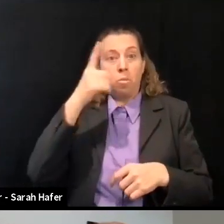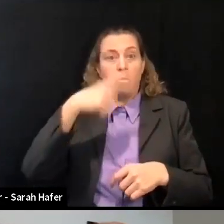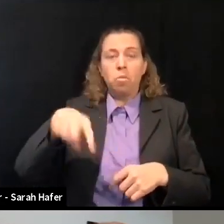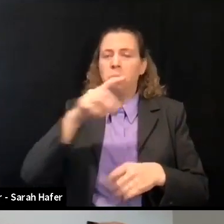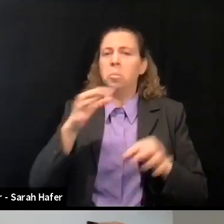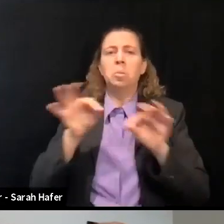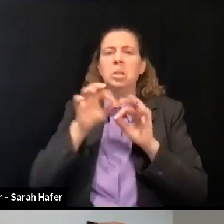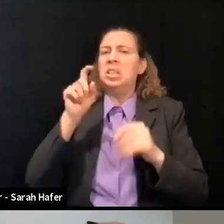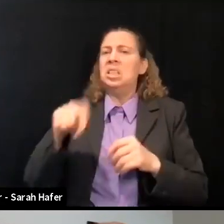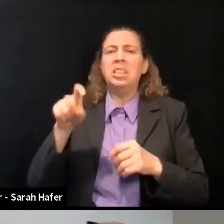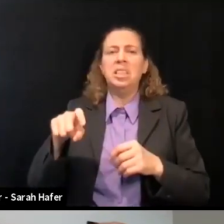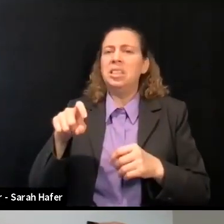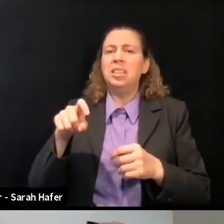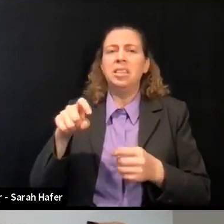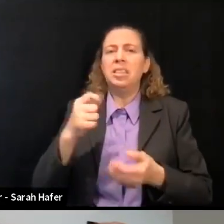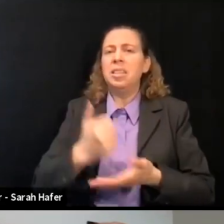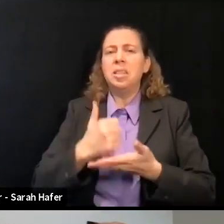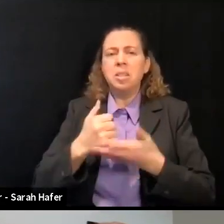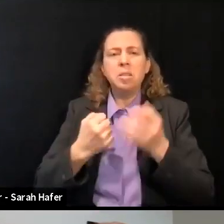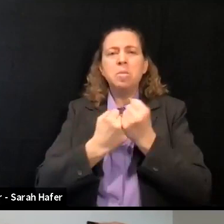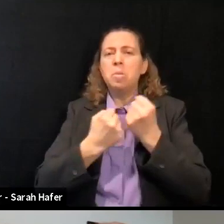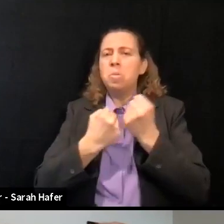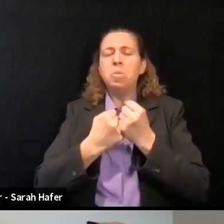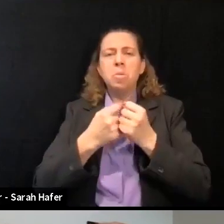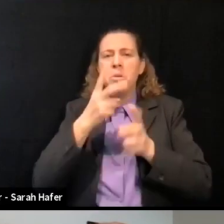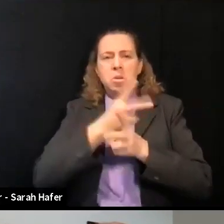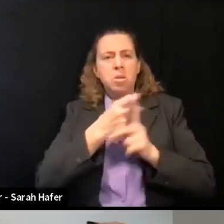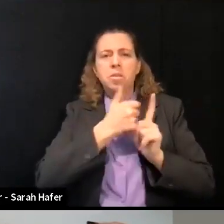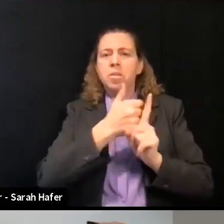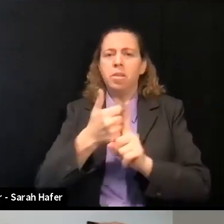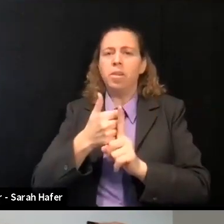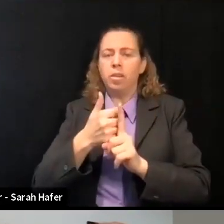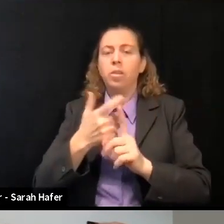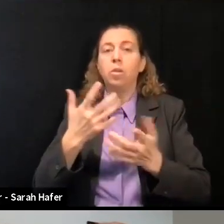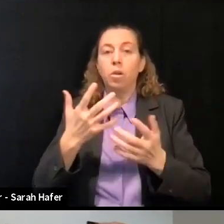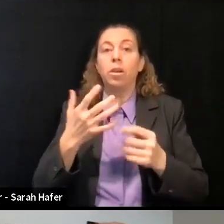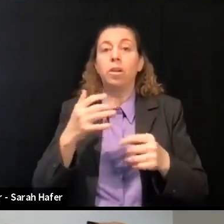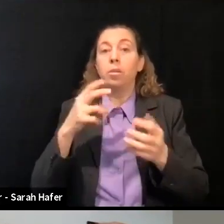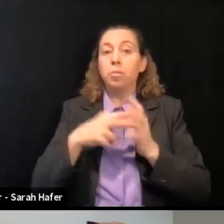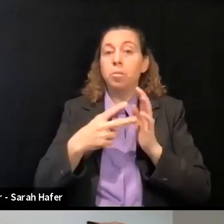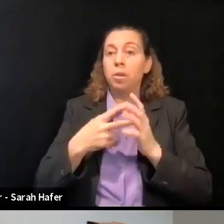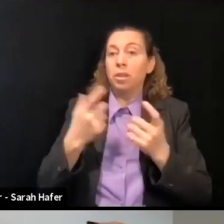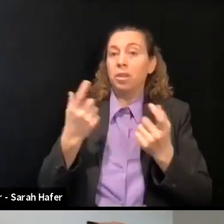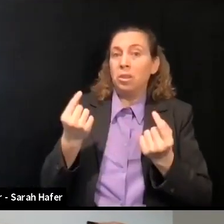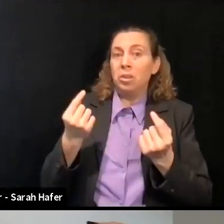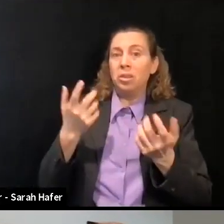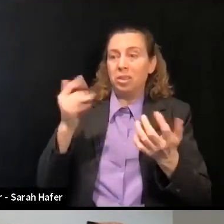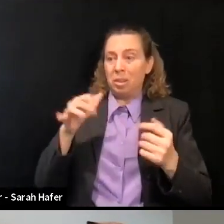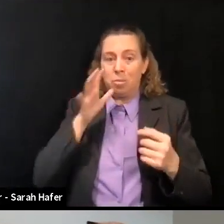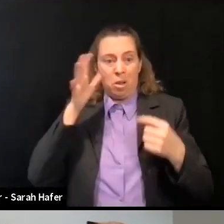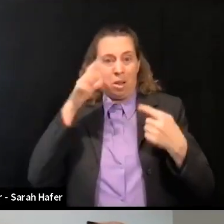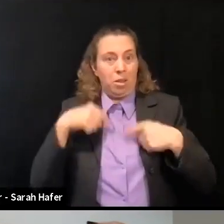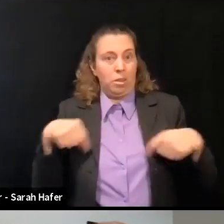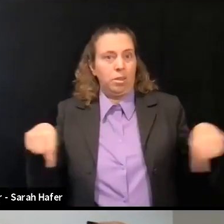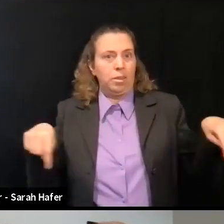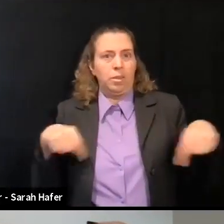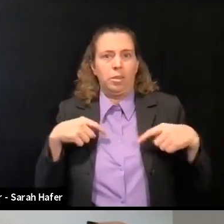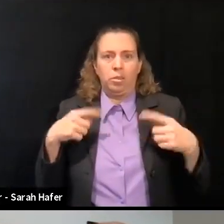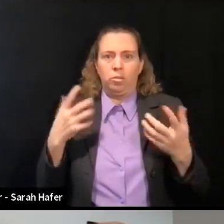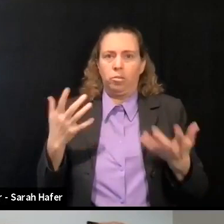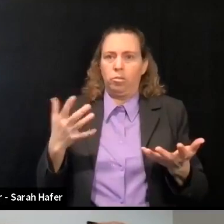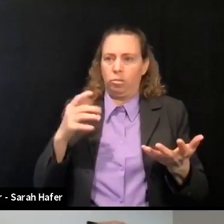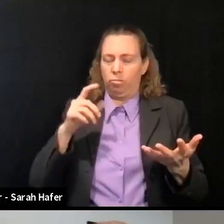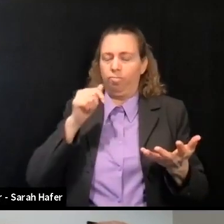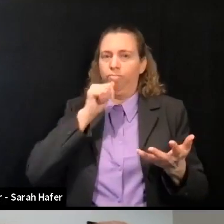recommendation will be, what can we do, we as a parent, to be able to deal with the